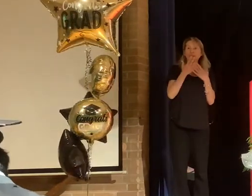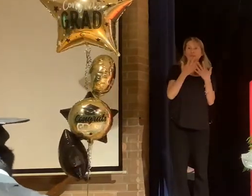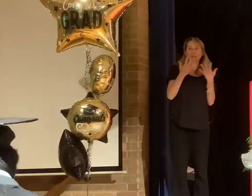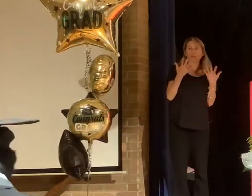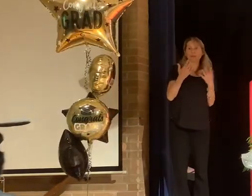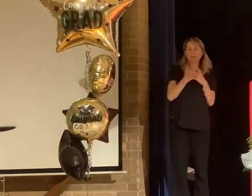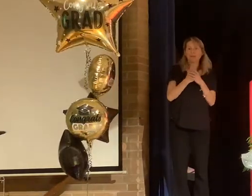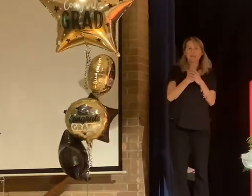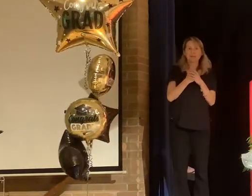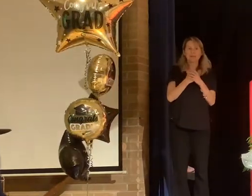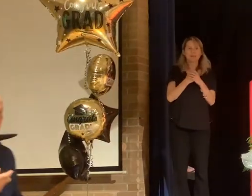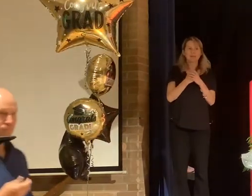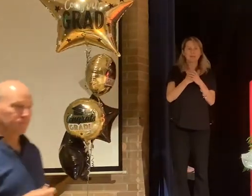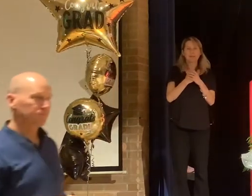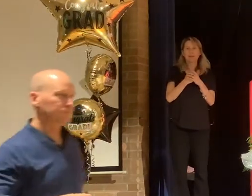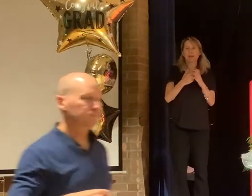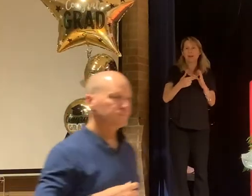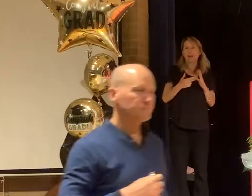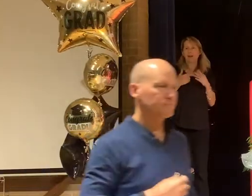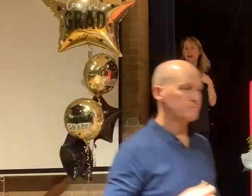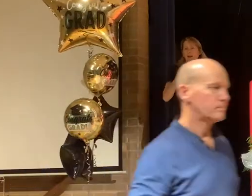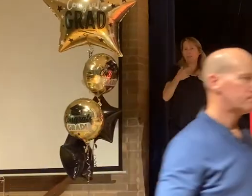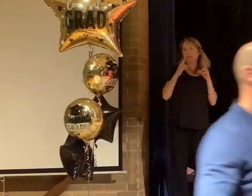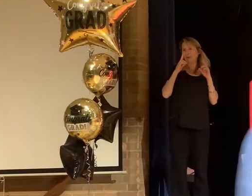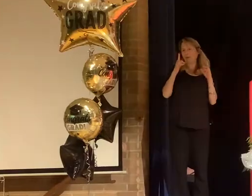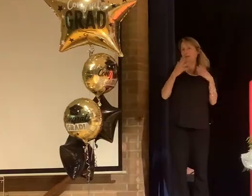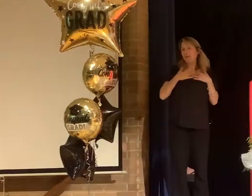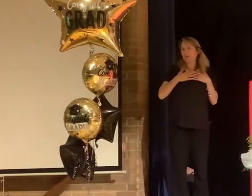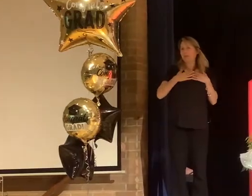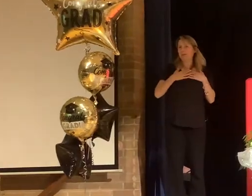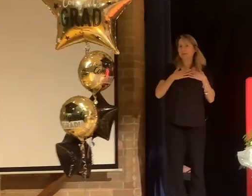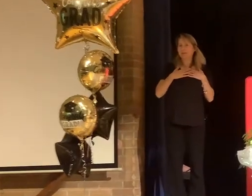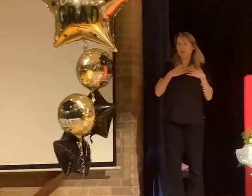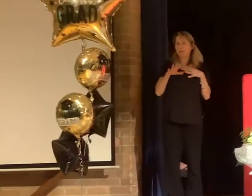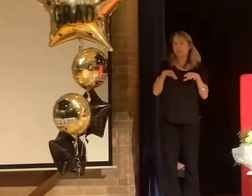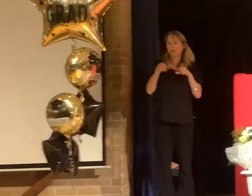It has been such an honor to be your mistress of ceremonies this evening.